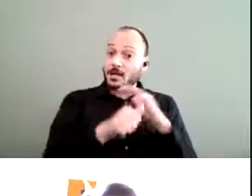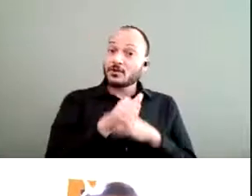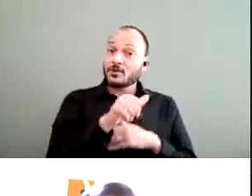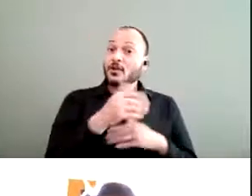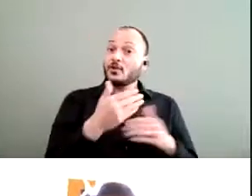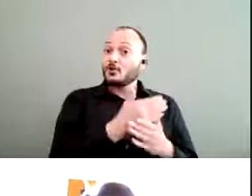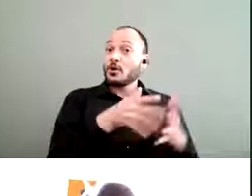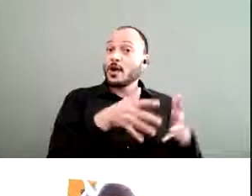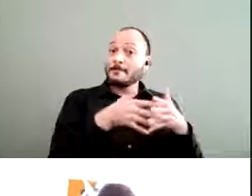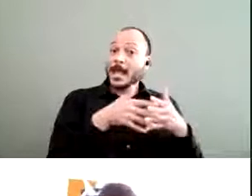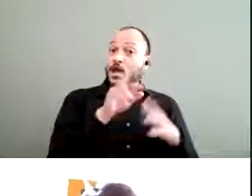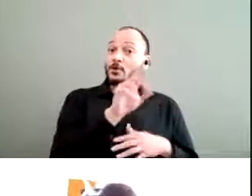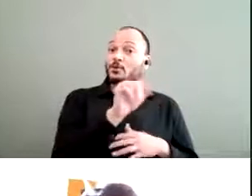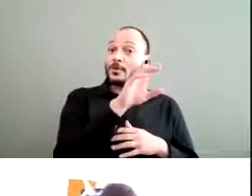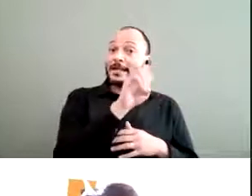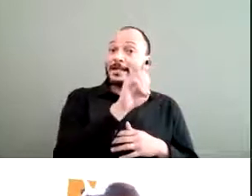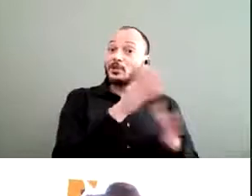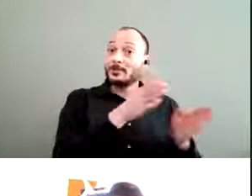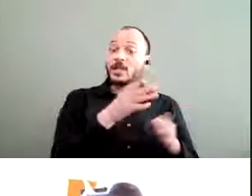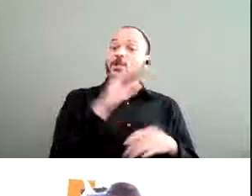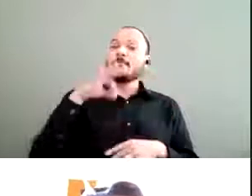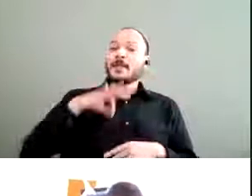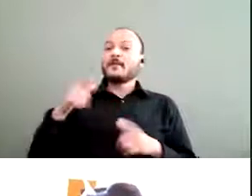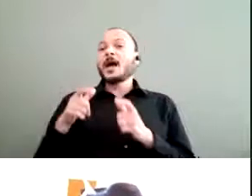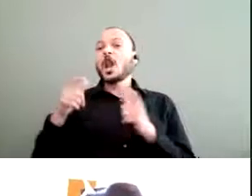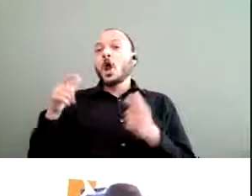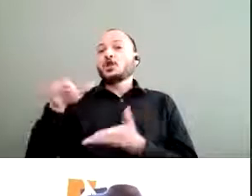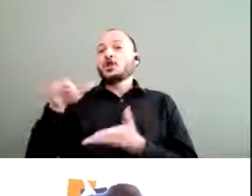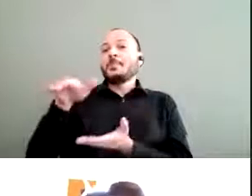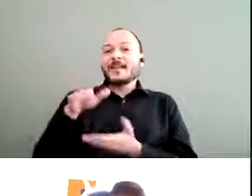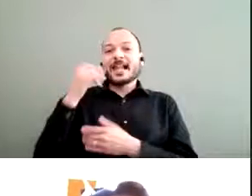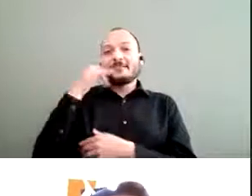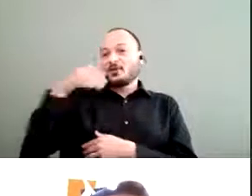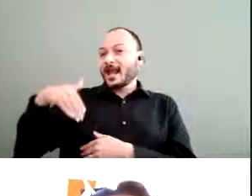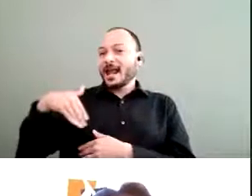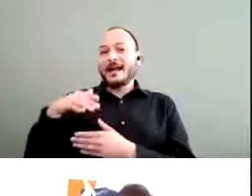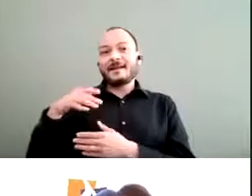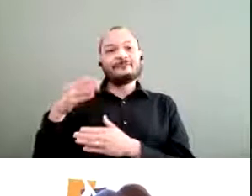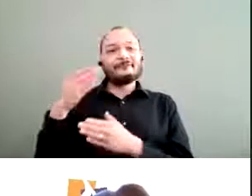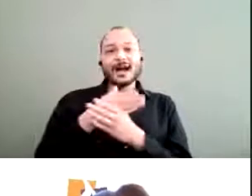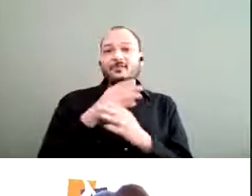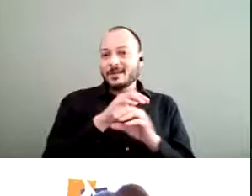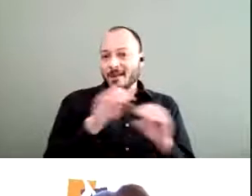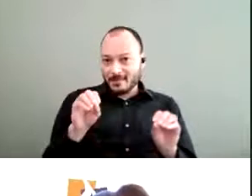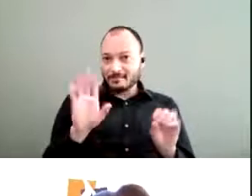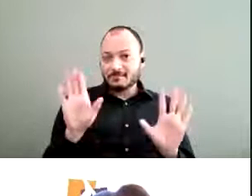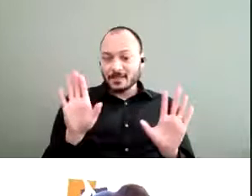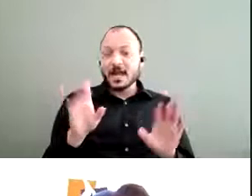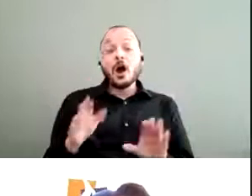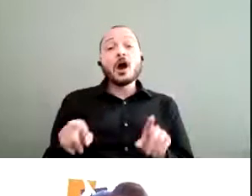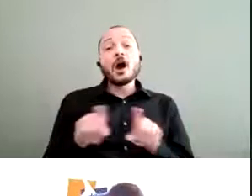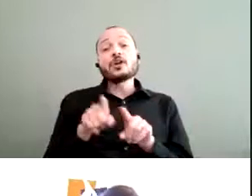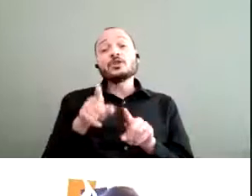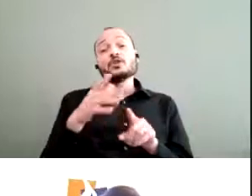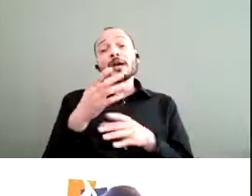from a larger refund if you had not filed anything. And also you would get the stimulus payments if